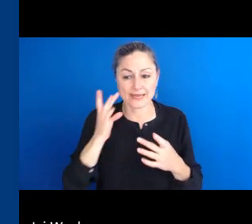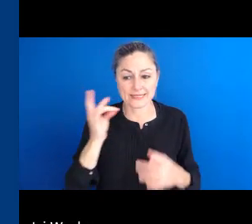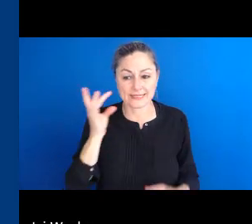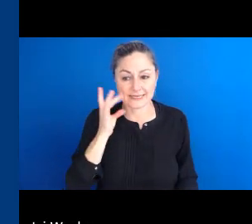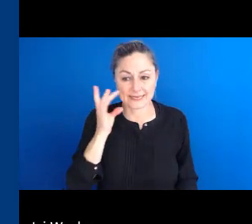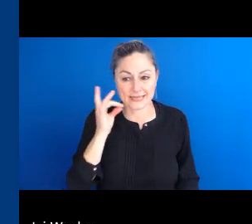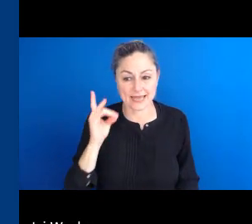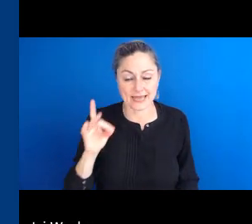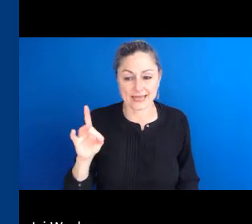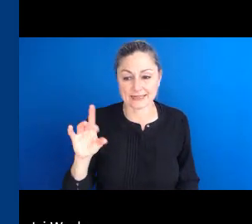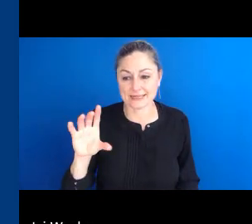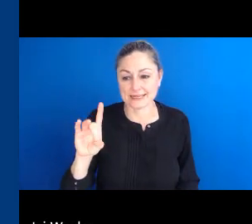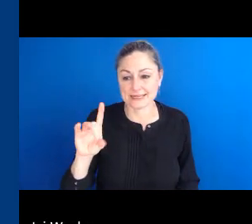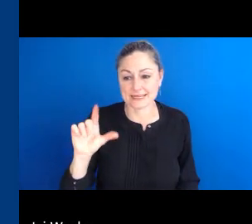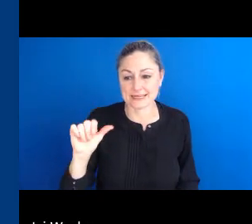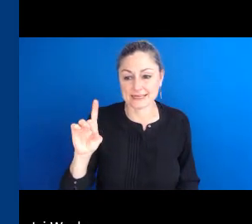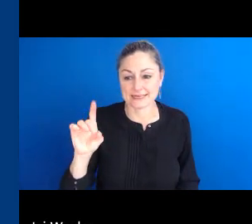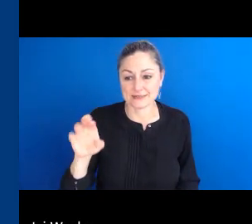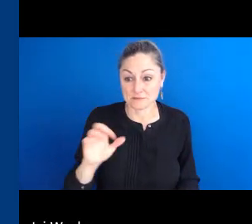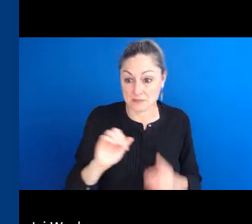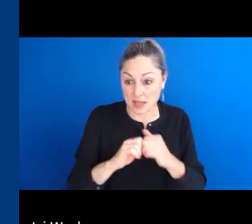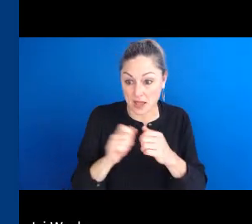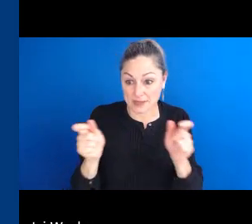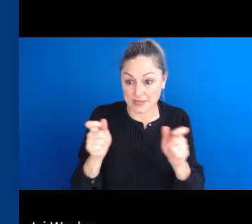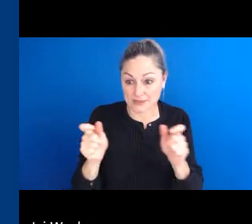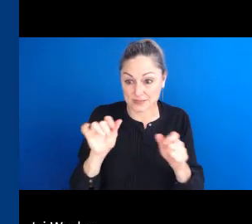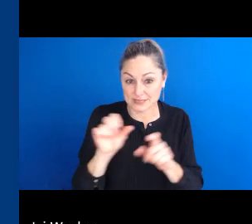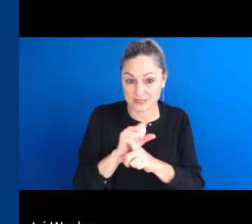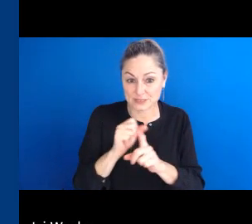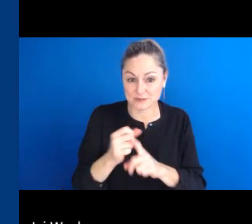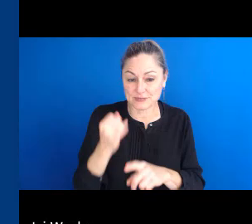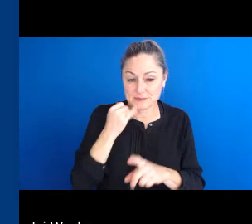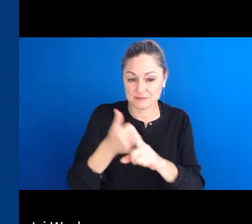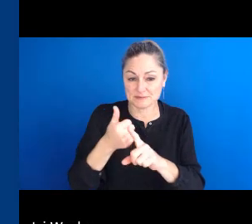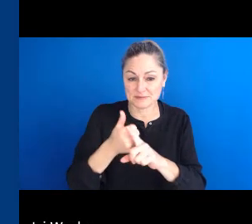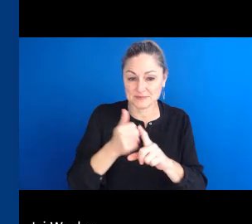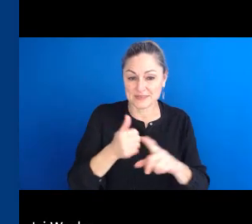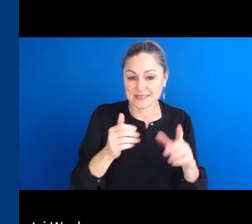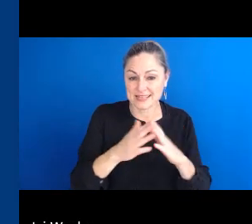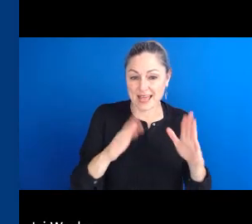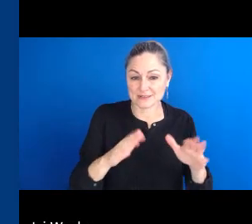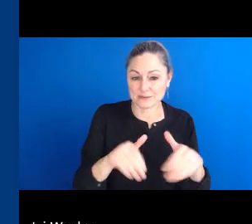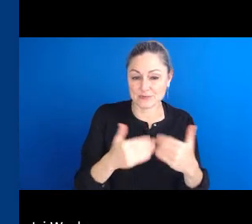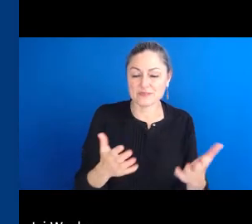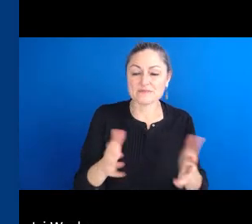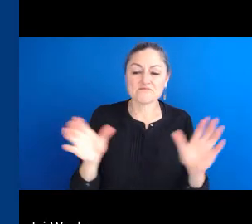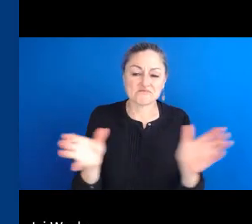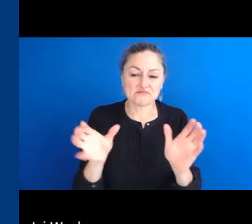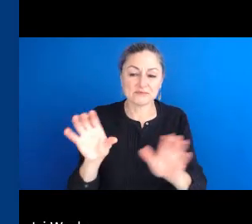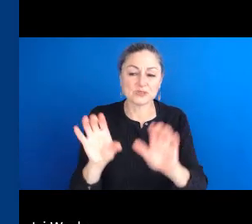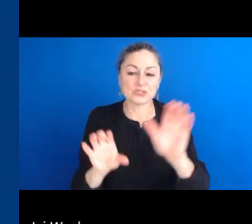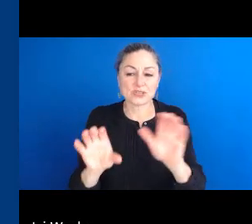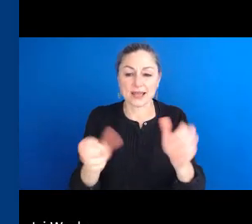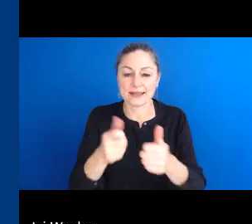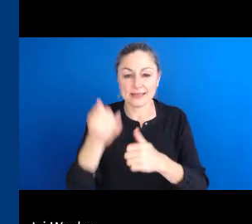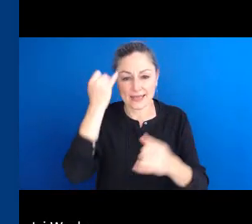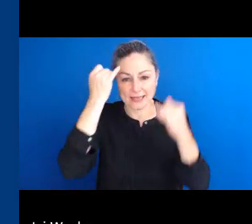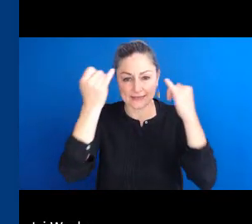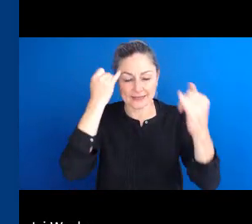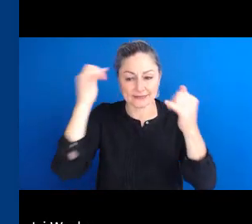Um, how would you handle that situation if you were the housing provider? I'd encourage folks to put in the chat any ideas